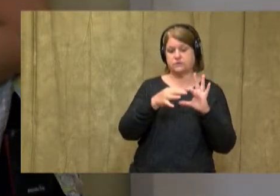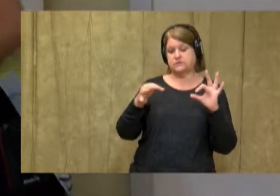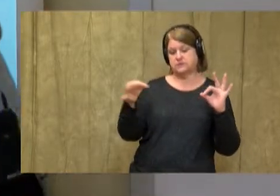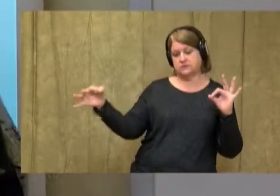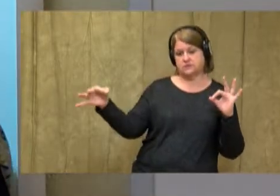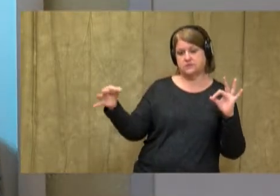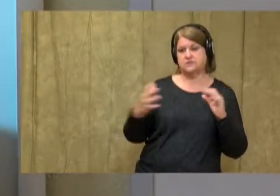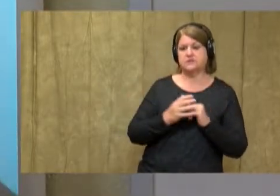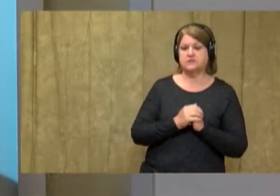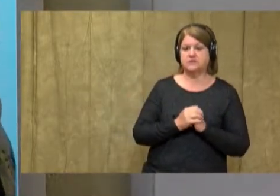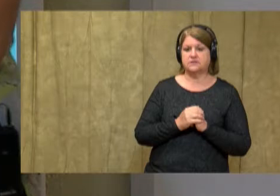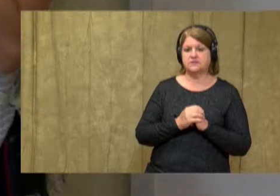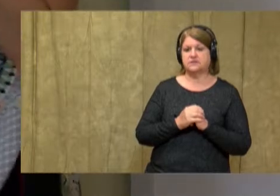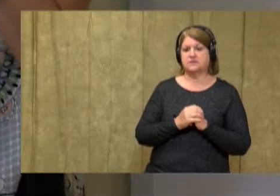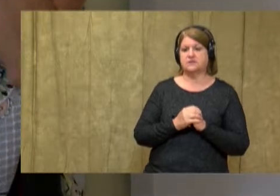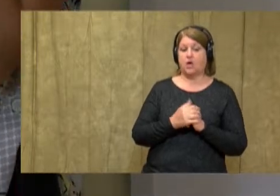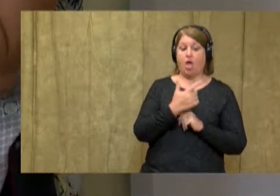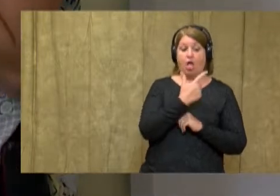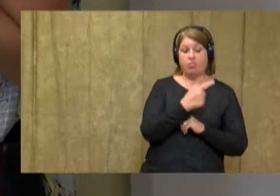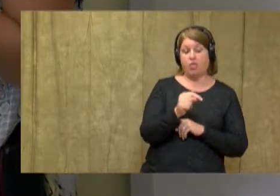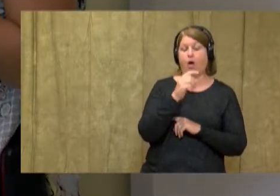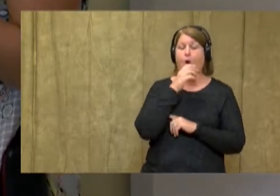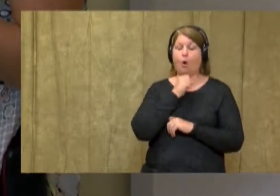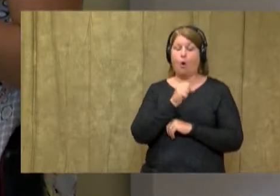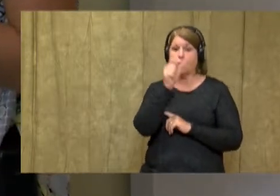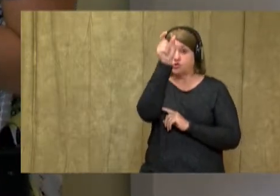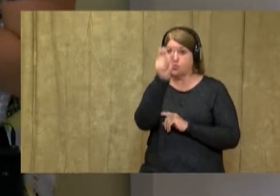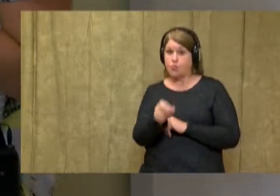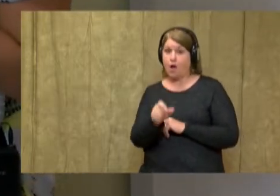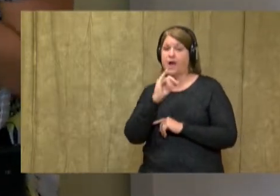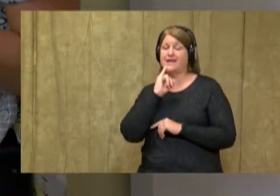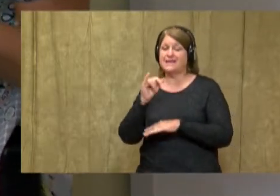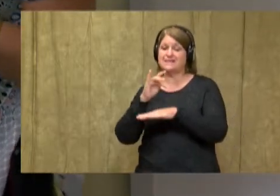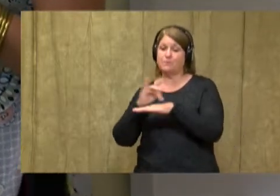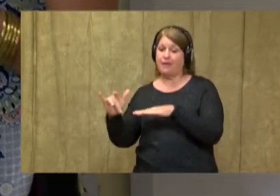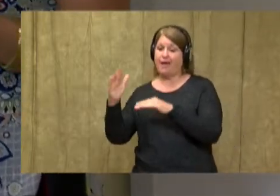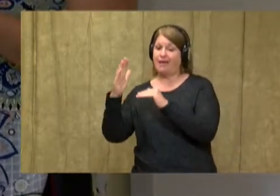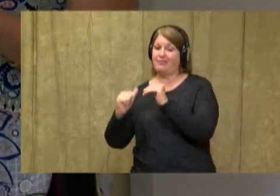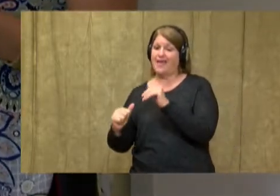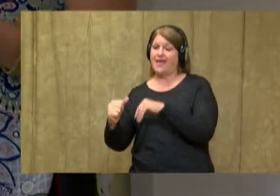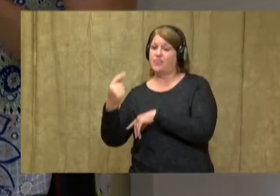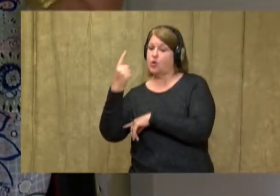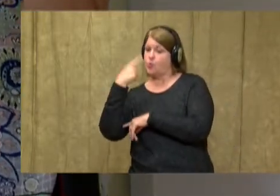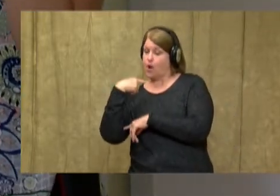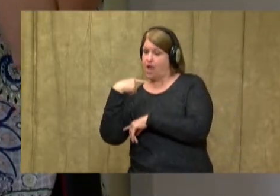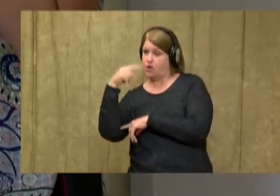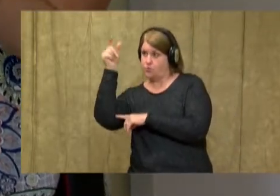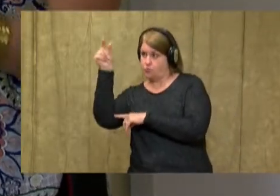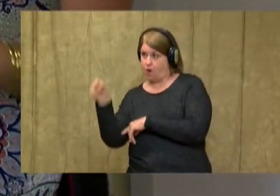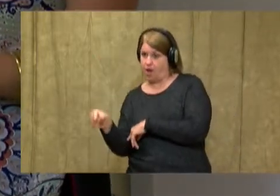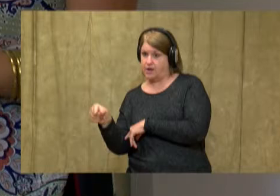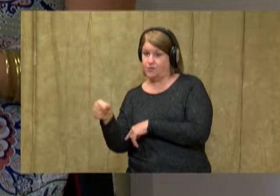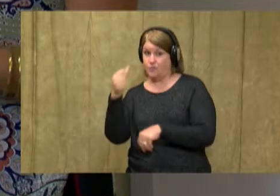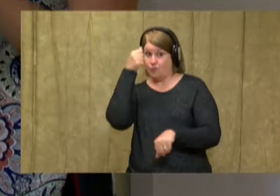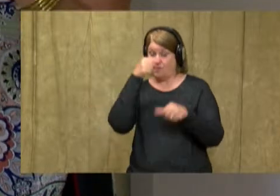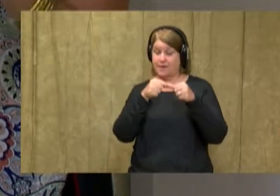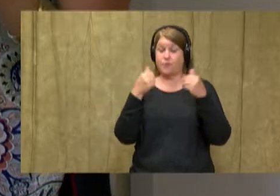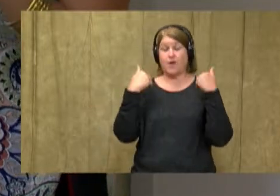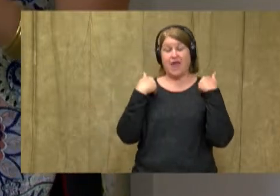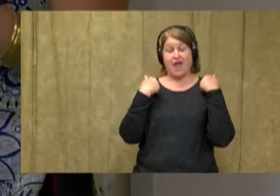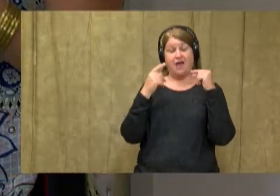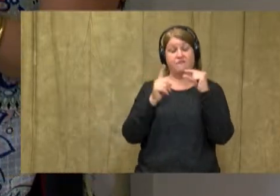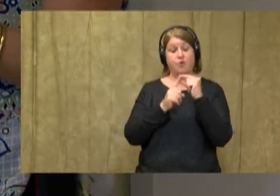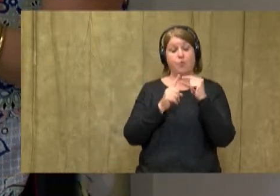2. The orange rod is blank than the red. Remember, when we have a word problem,